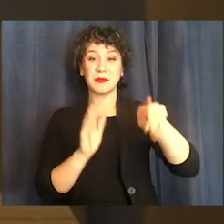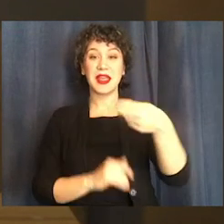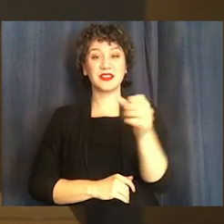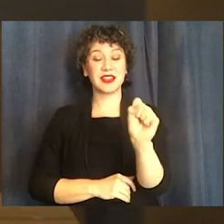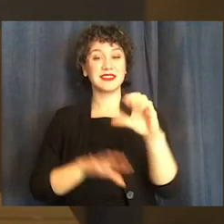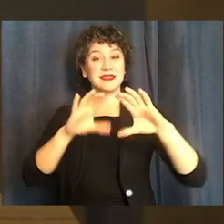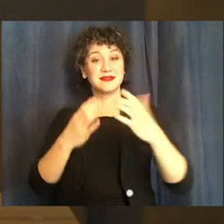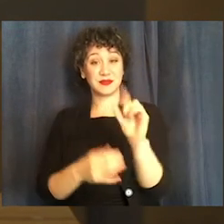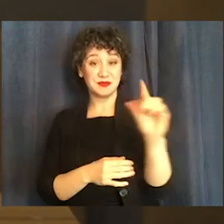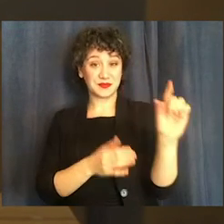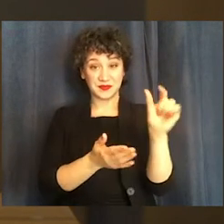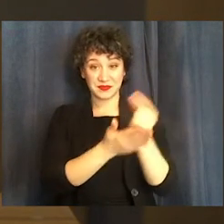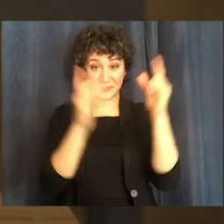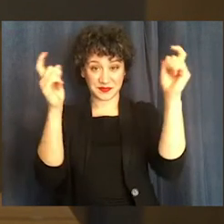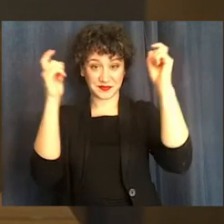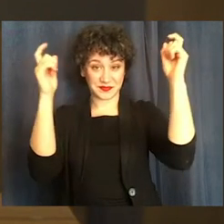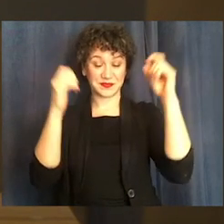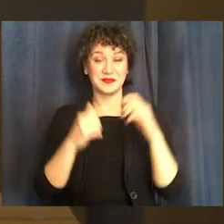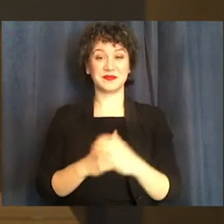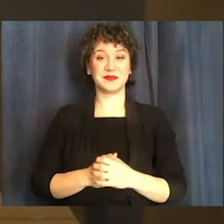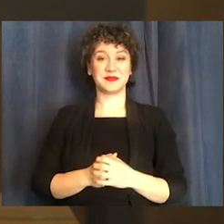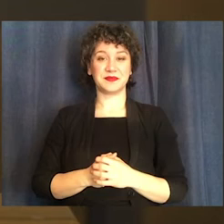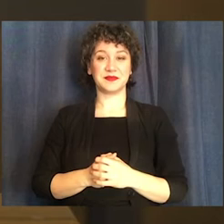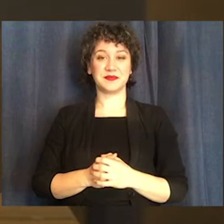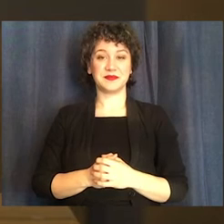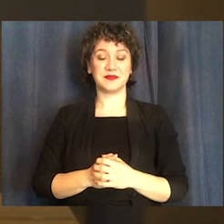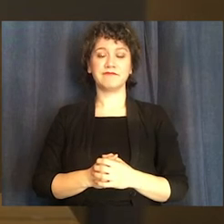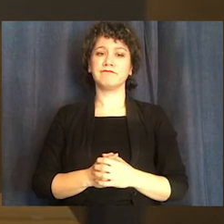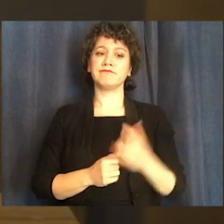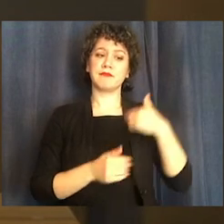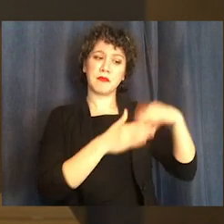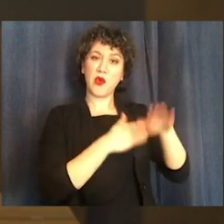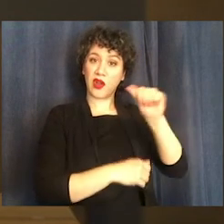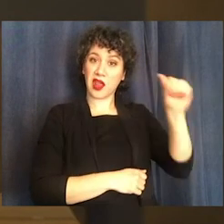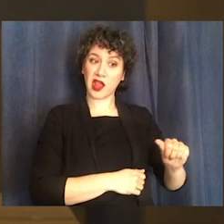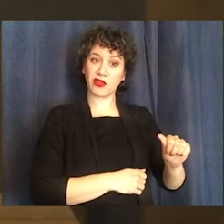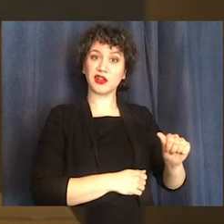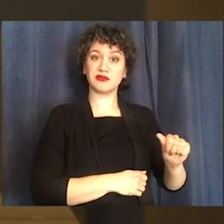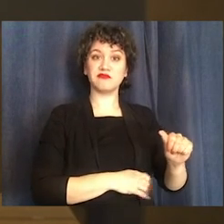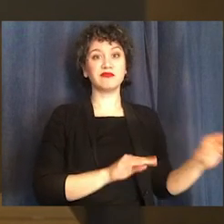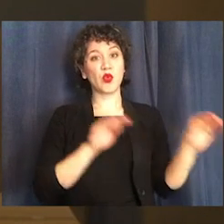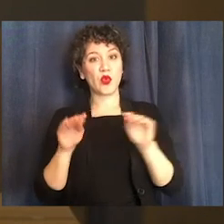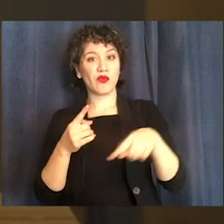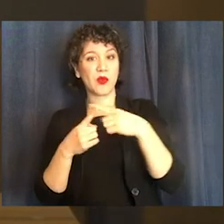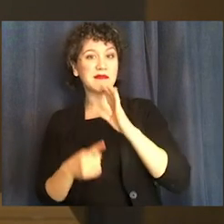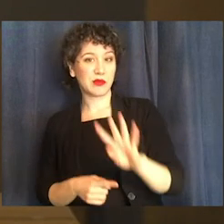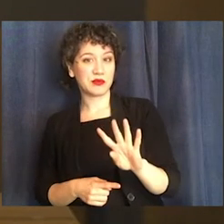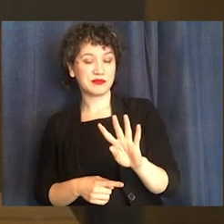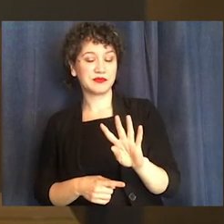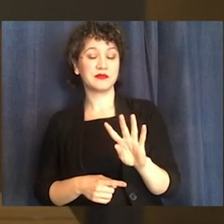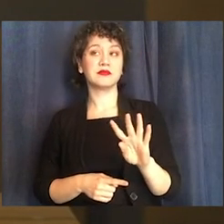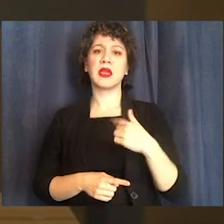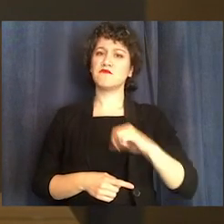2020 graduation ceremony. I was born in Anchorage and moved to Palmer at 4 years old. As a